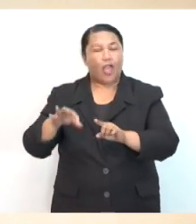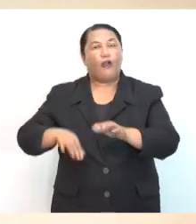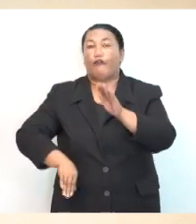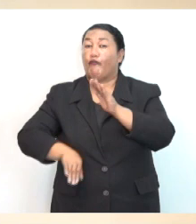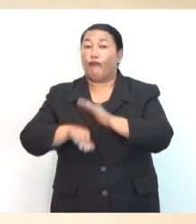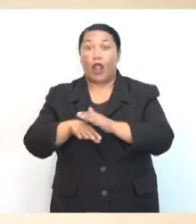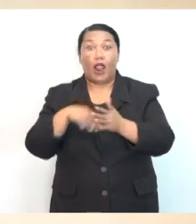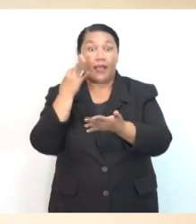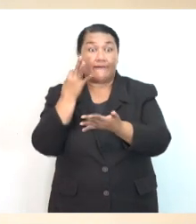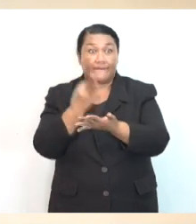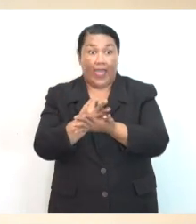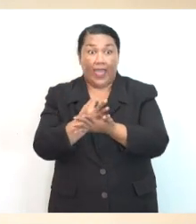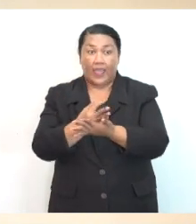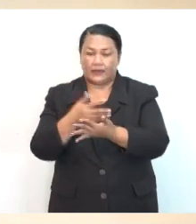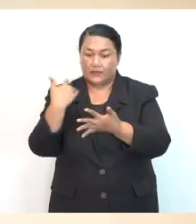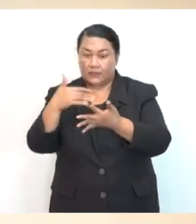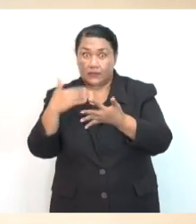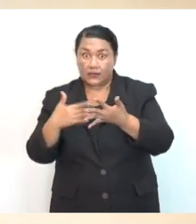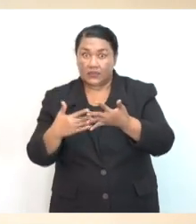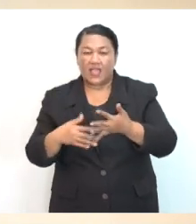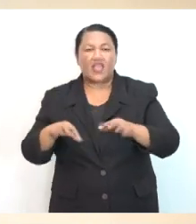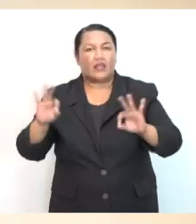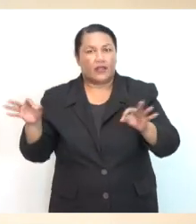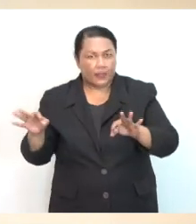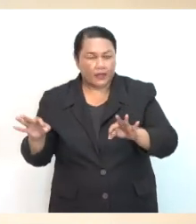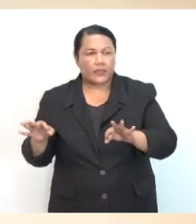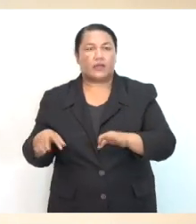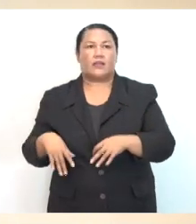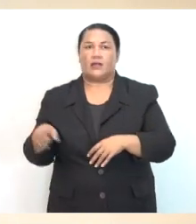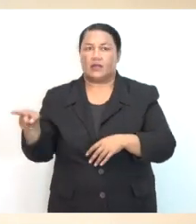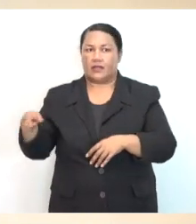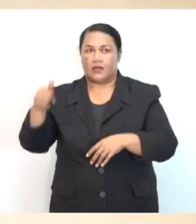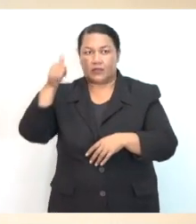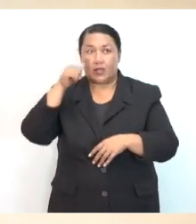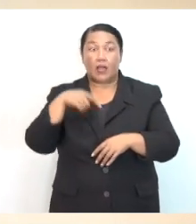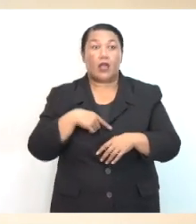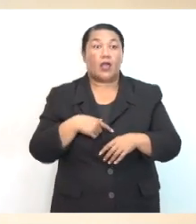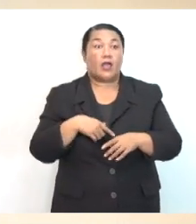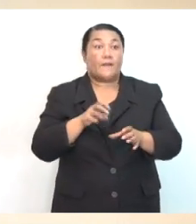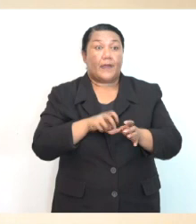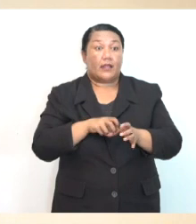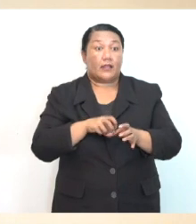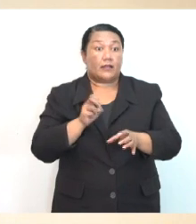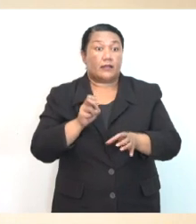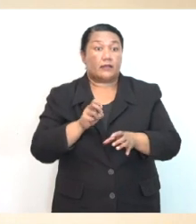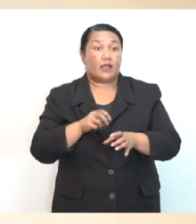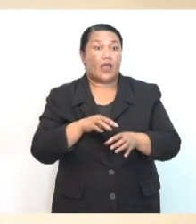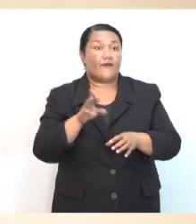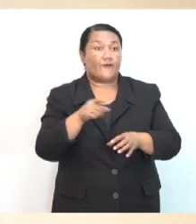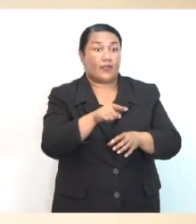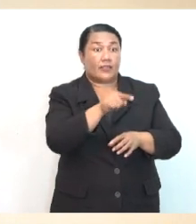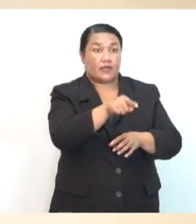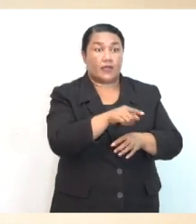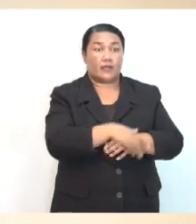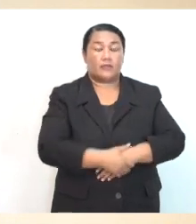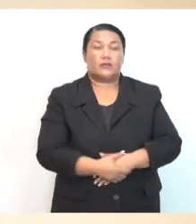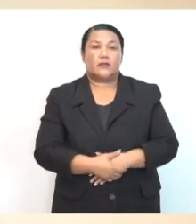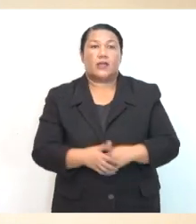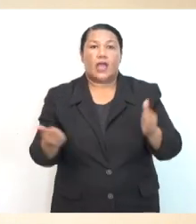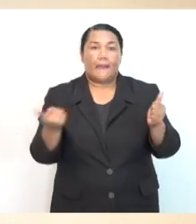tertiary scholarships before shooting off with the baseless accusations. On the issue of Laudala Island